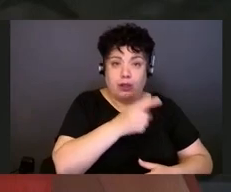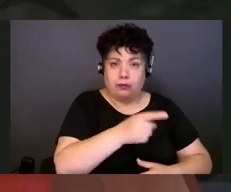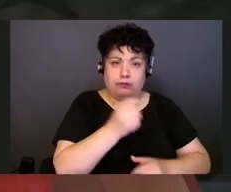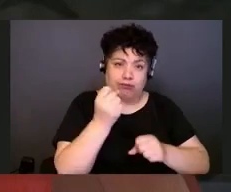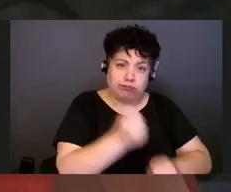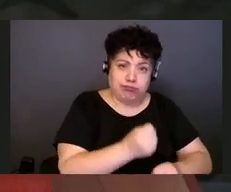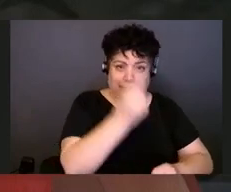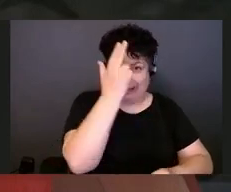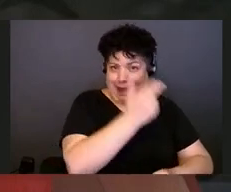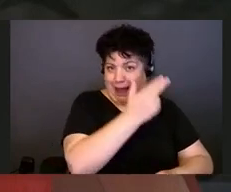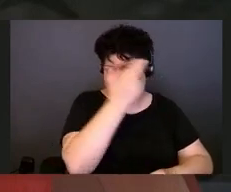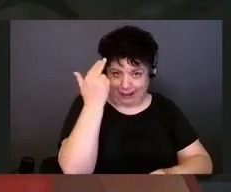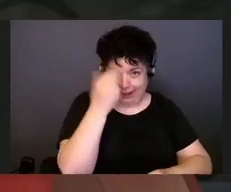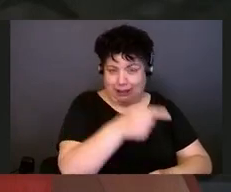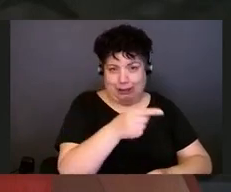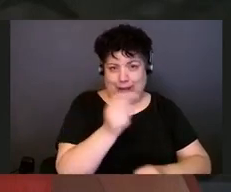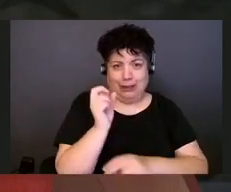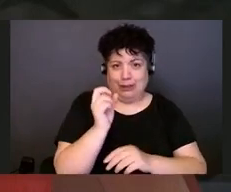Pope.